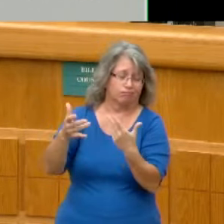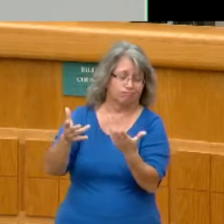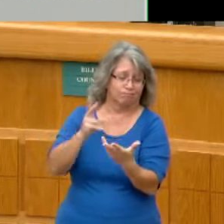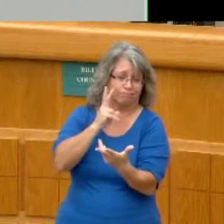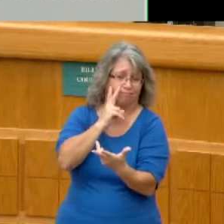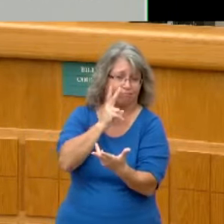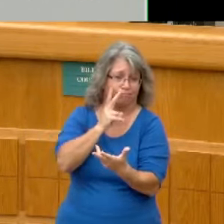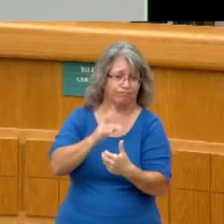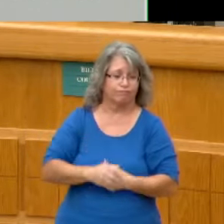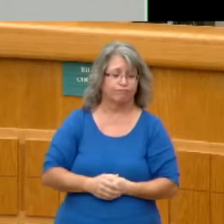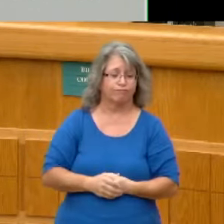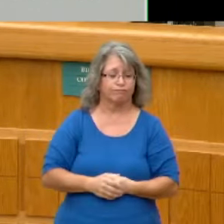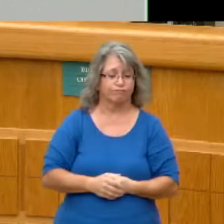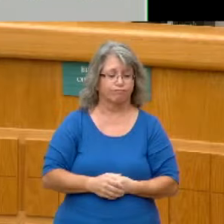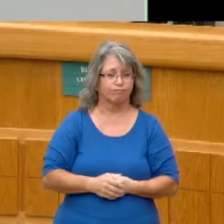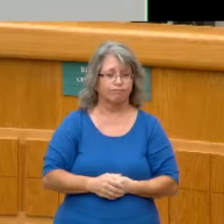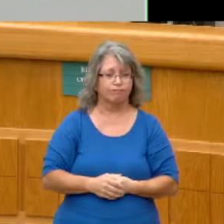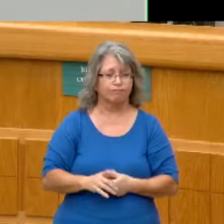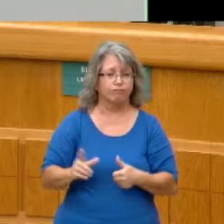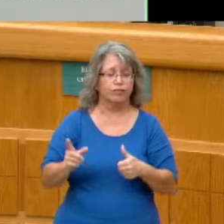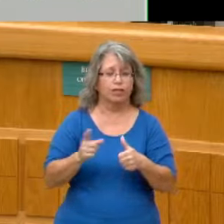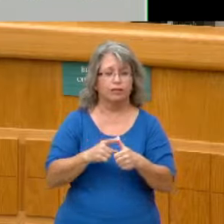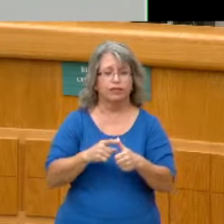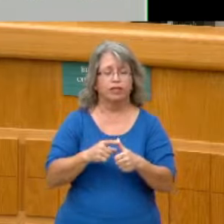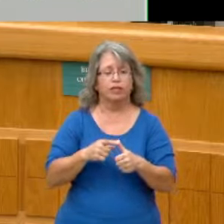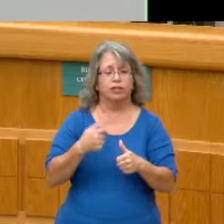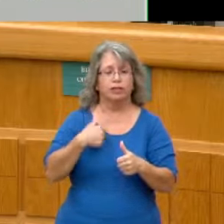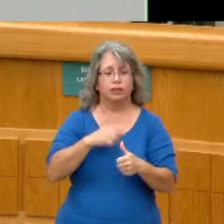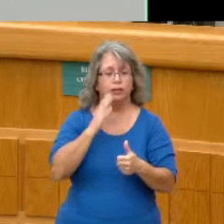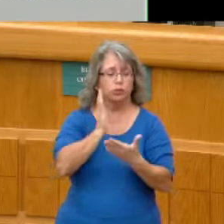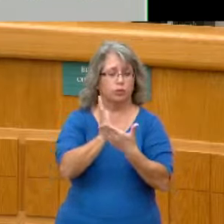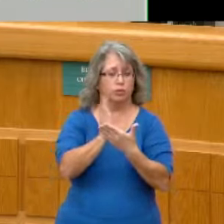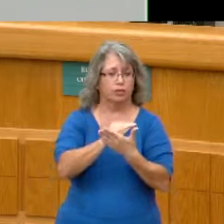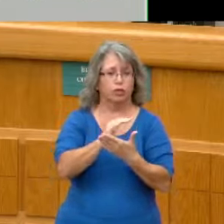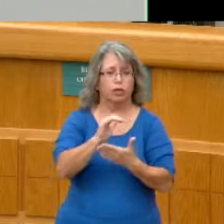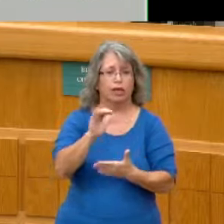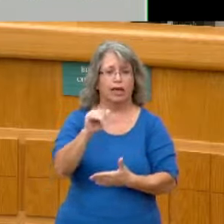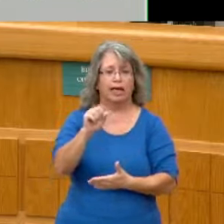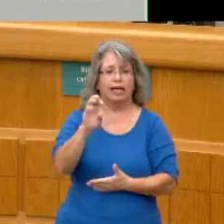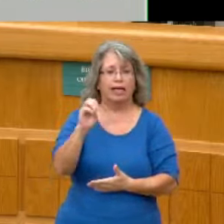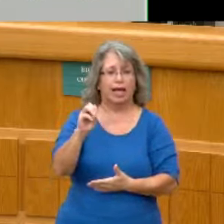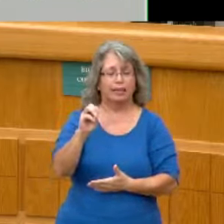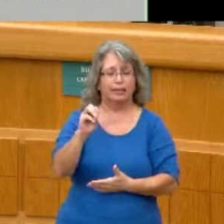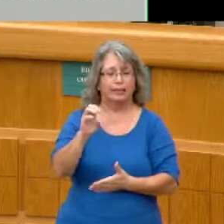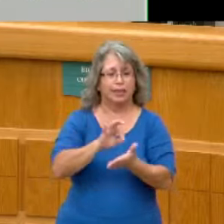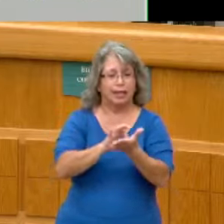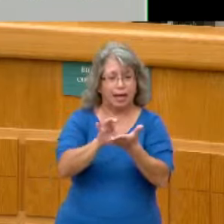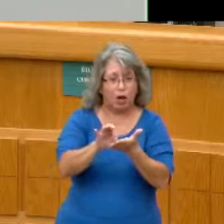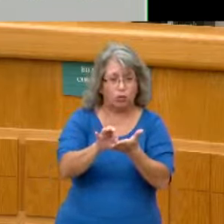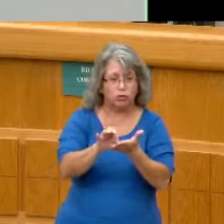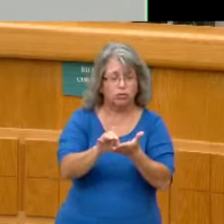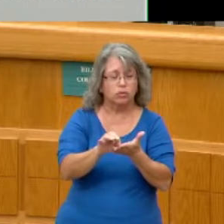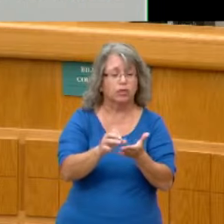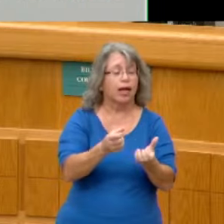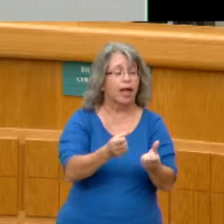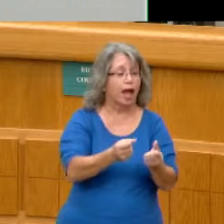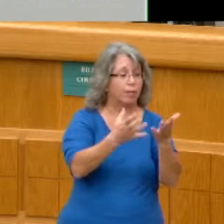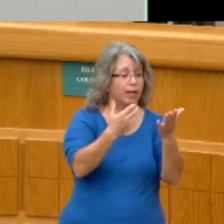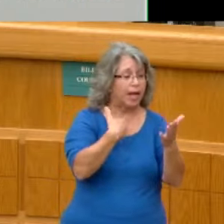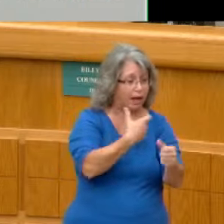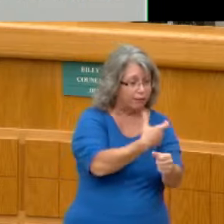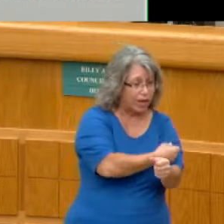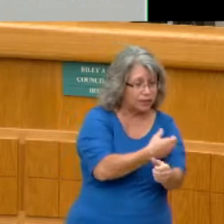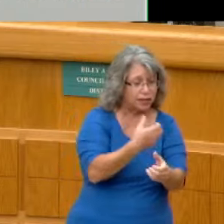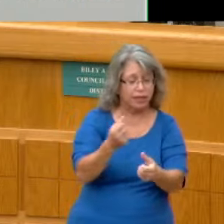Okay, first, we'll go over to the case counts. These are the case counts broken down by vaccination status. The side where you